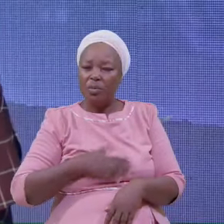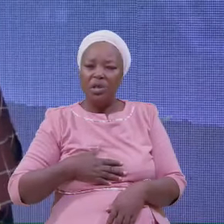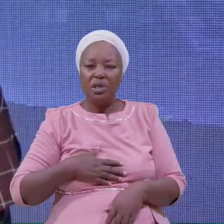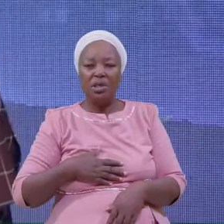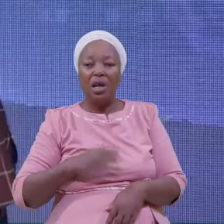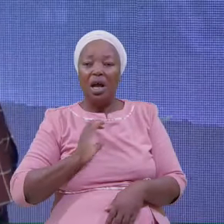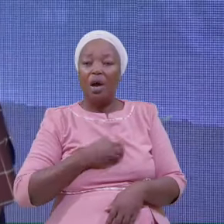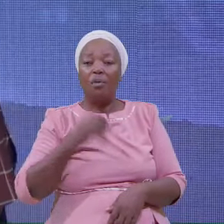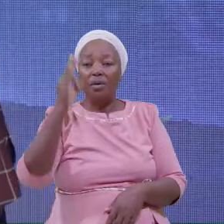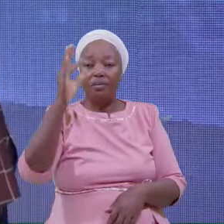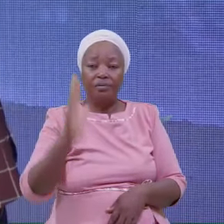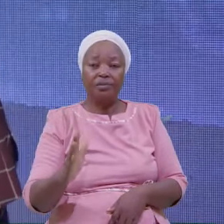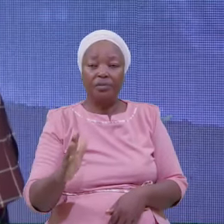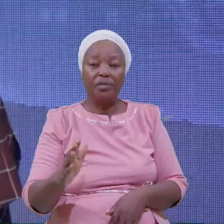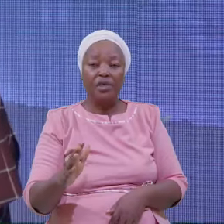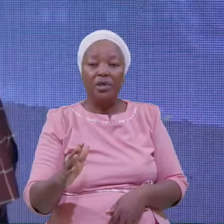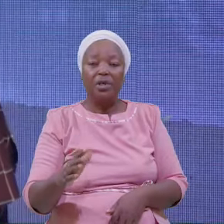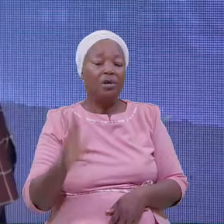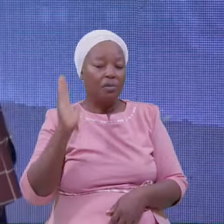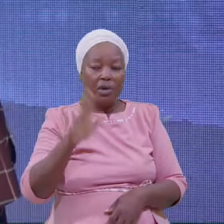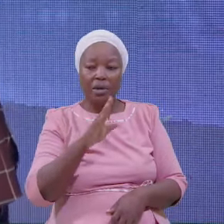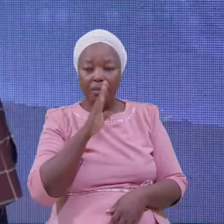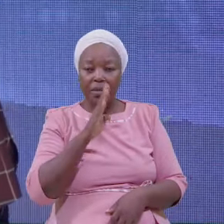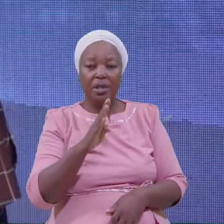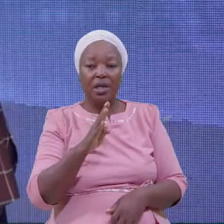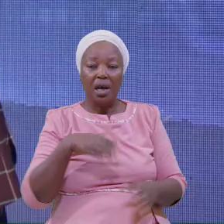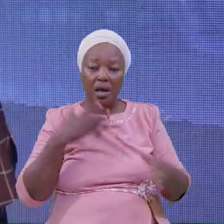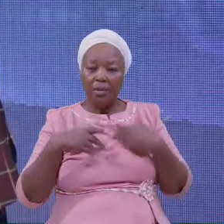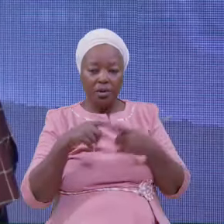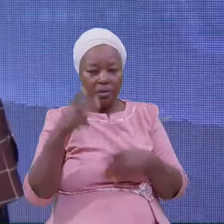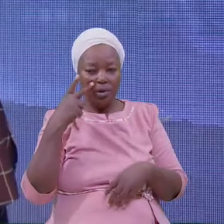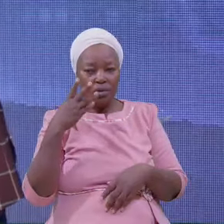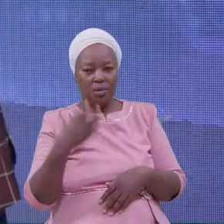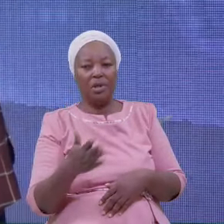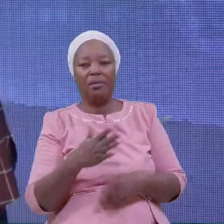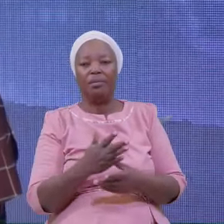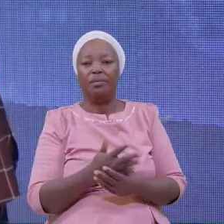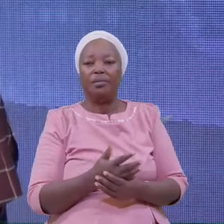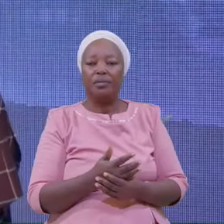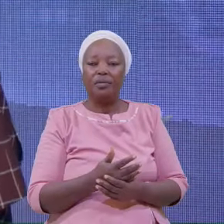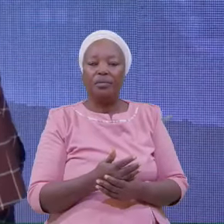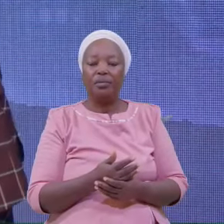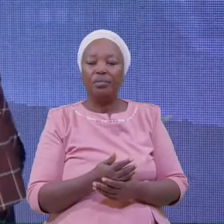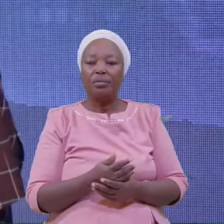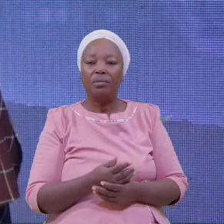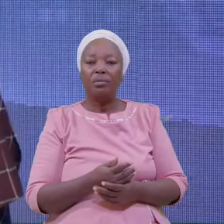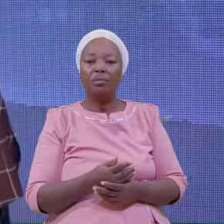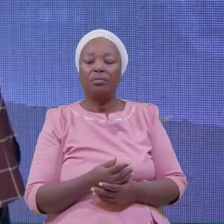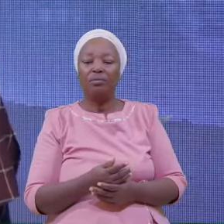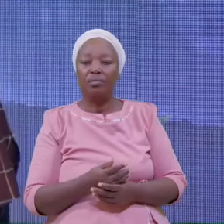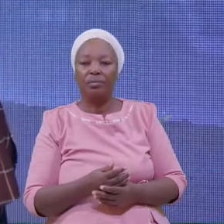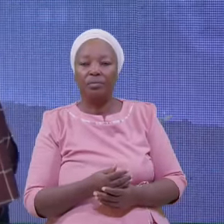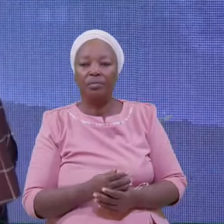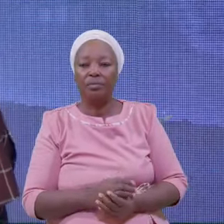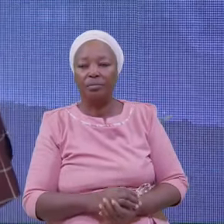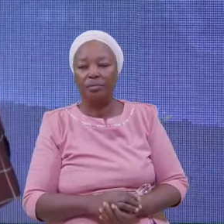to help them to stand. Let's bring them. Let's connect them. Whether the one online or the physical one, the